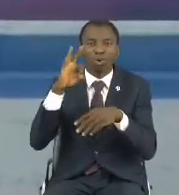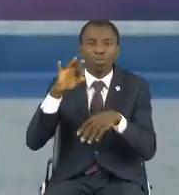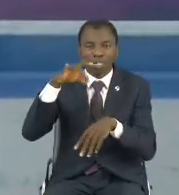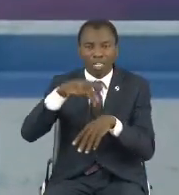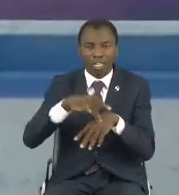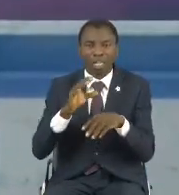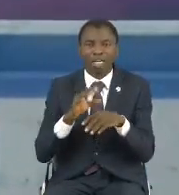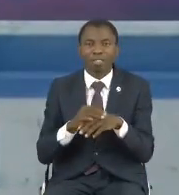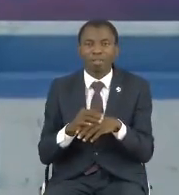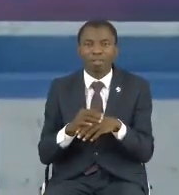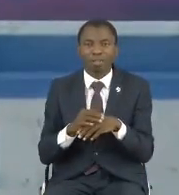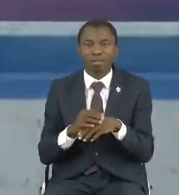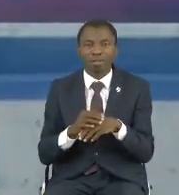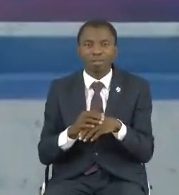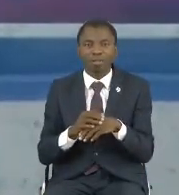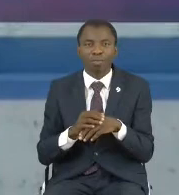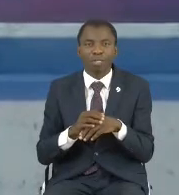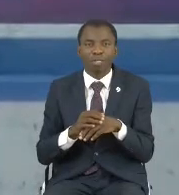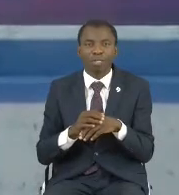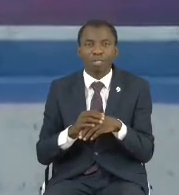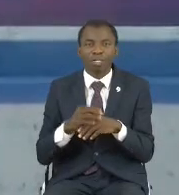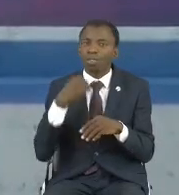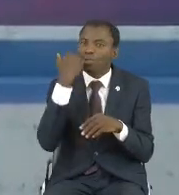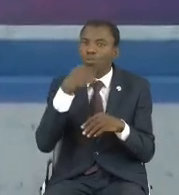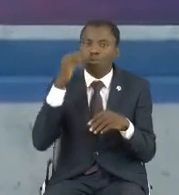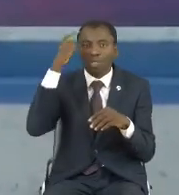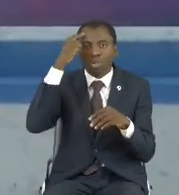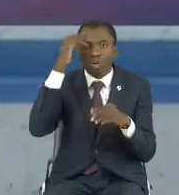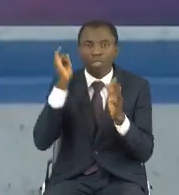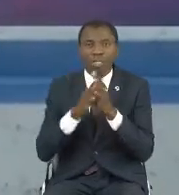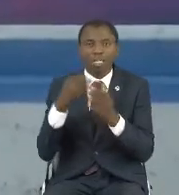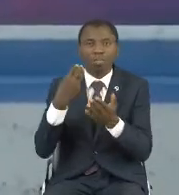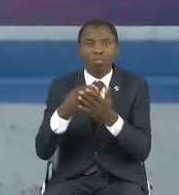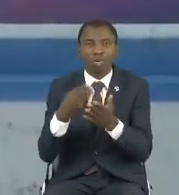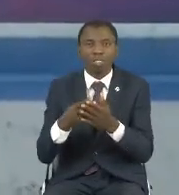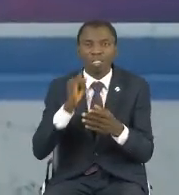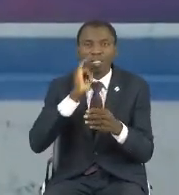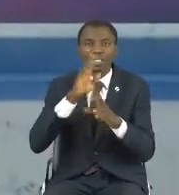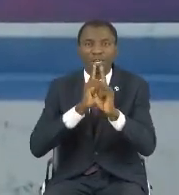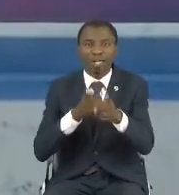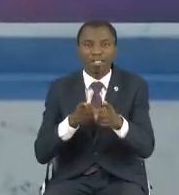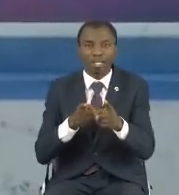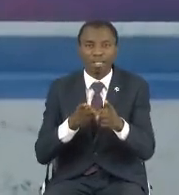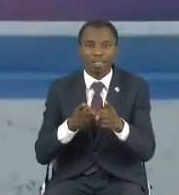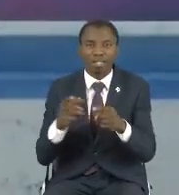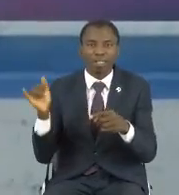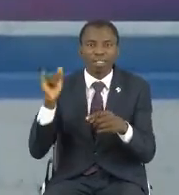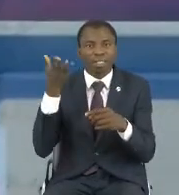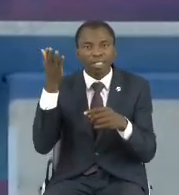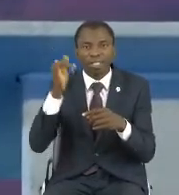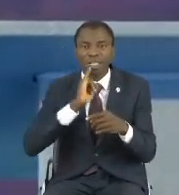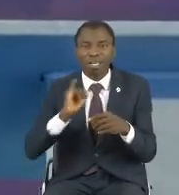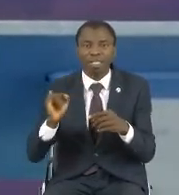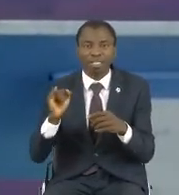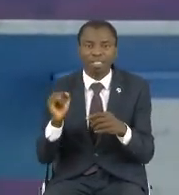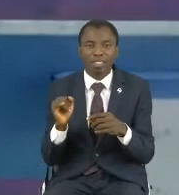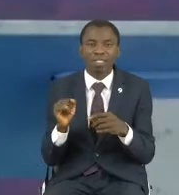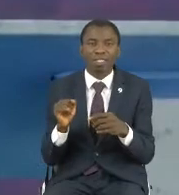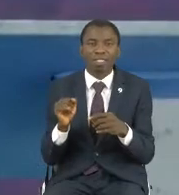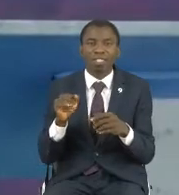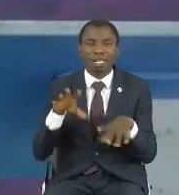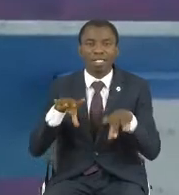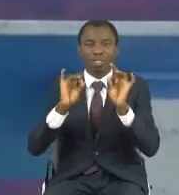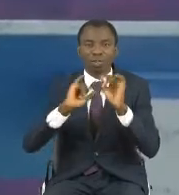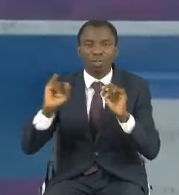the earth, who thought money is the answer. They are discovering money is not the answer.